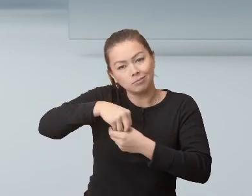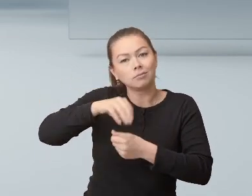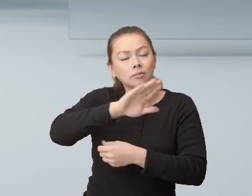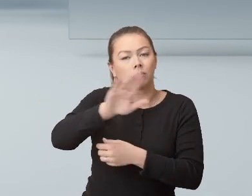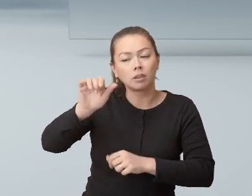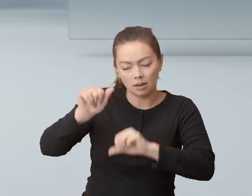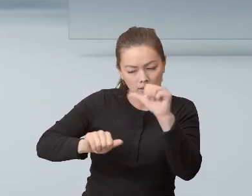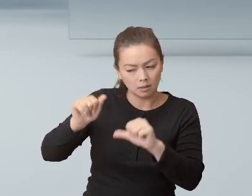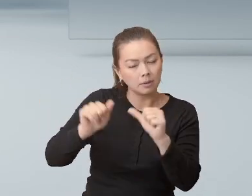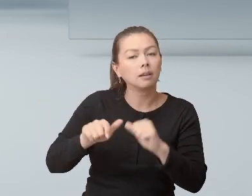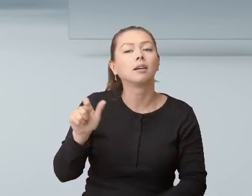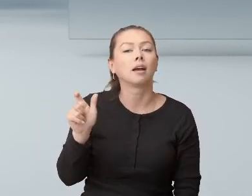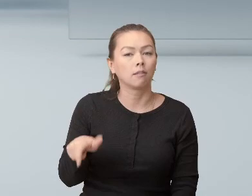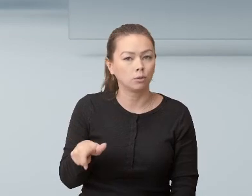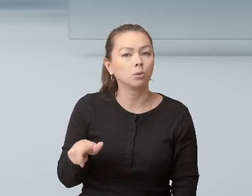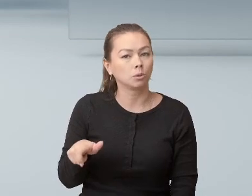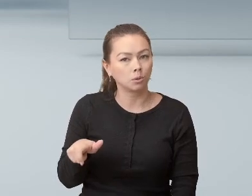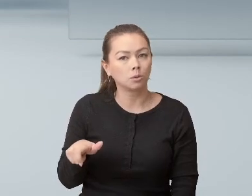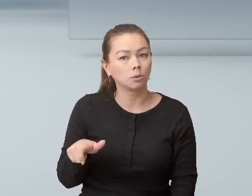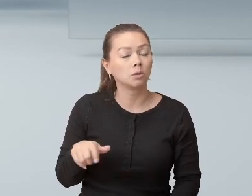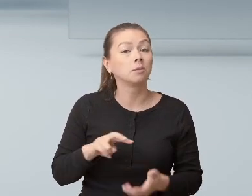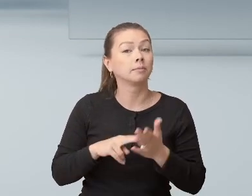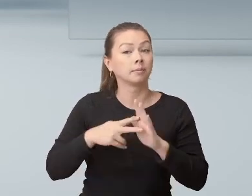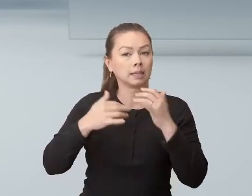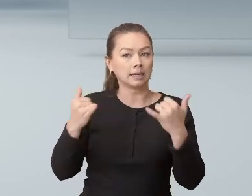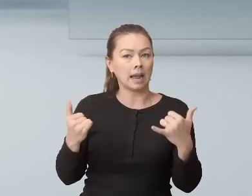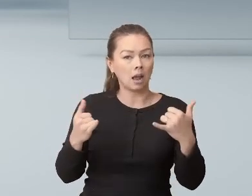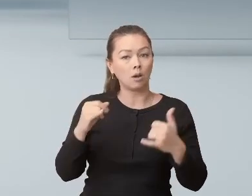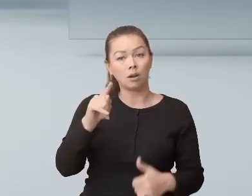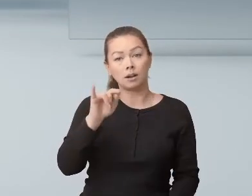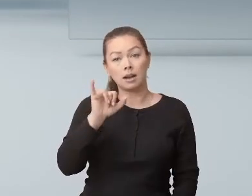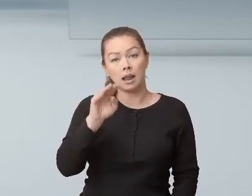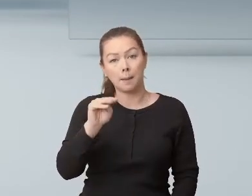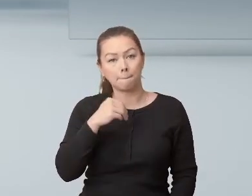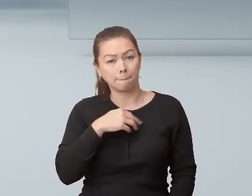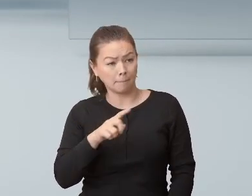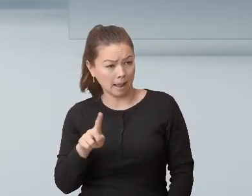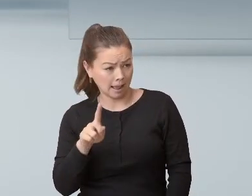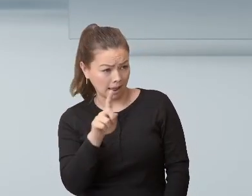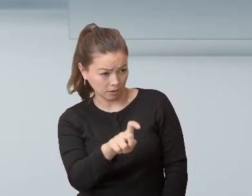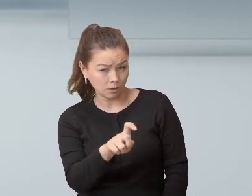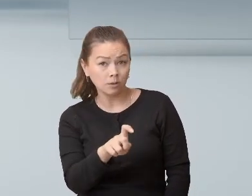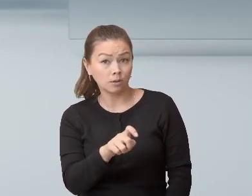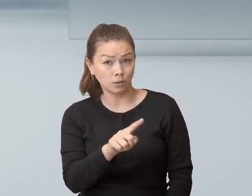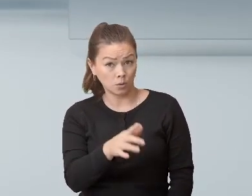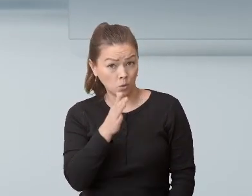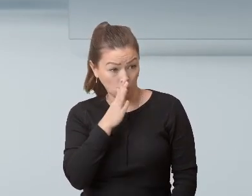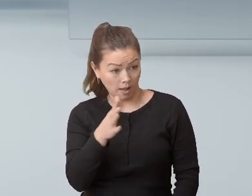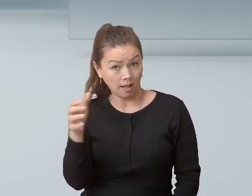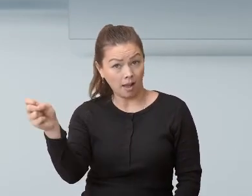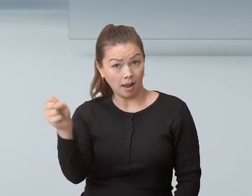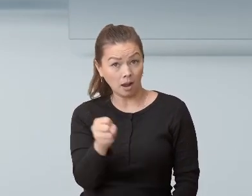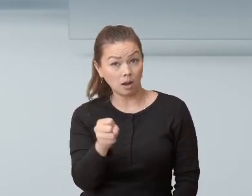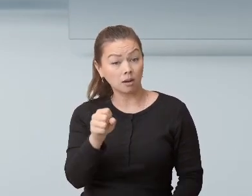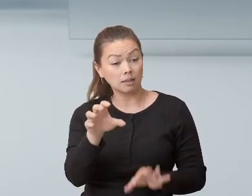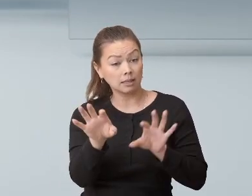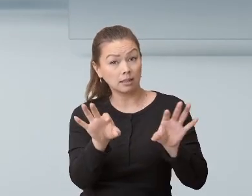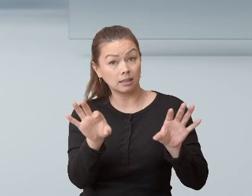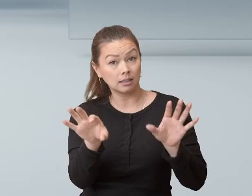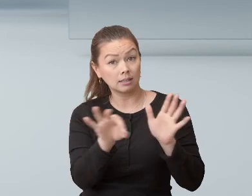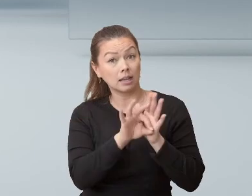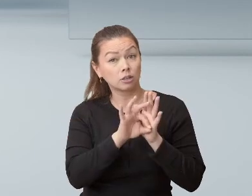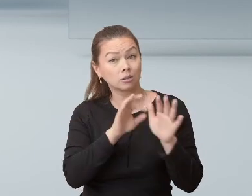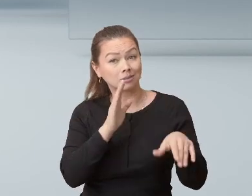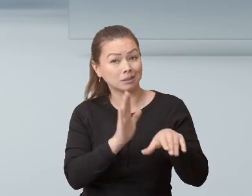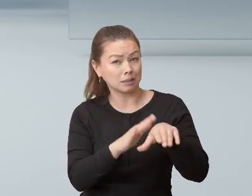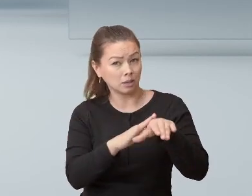question becomes, Tim, let me ask you this. Do I need to hire a selection consultant, or